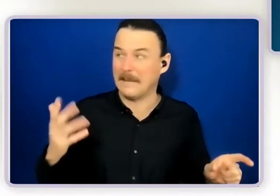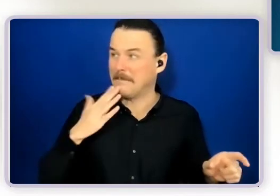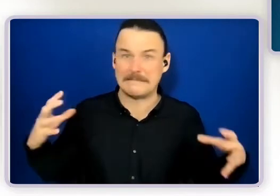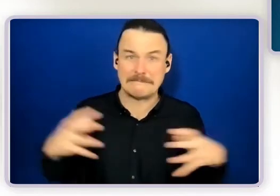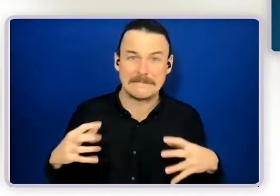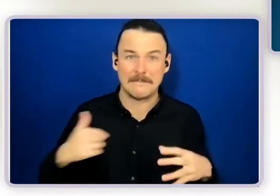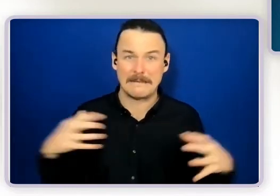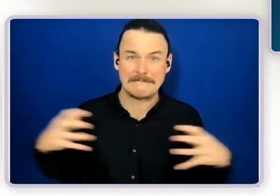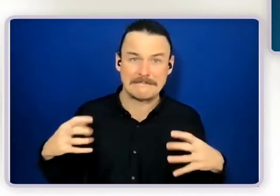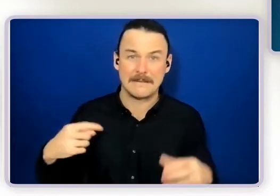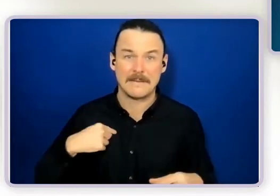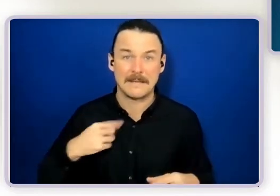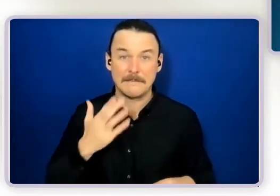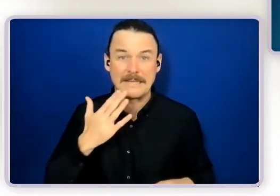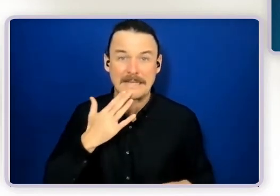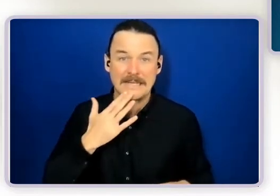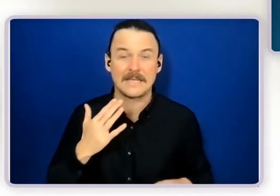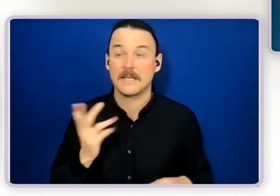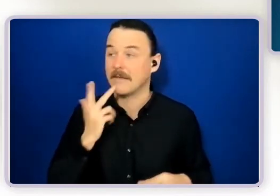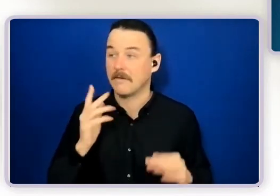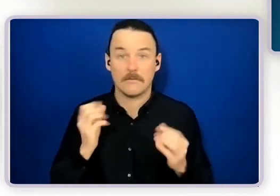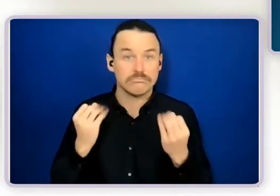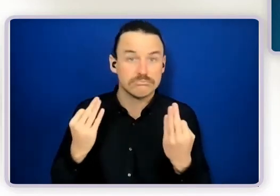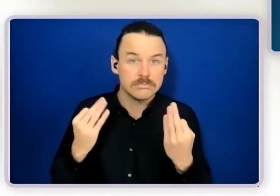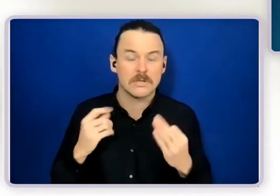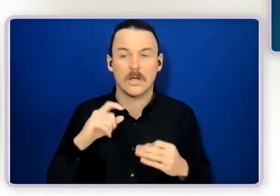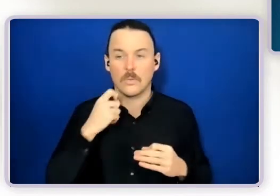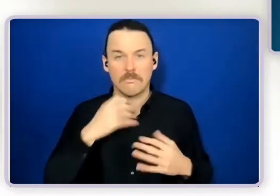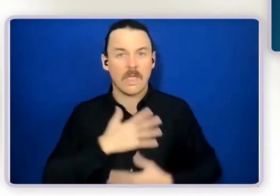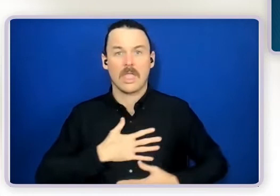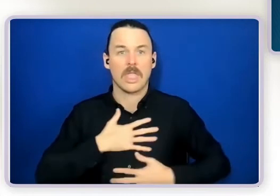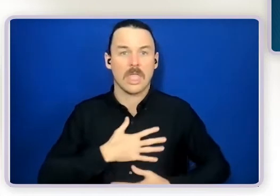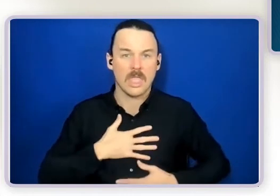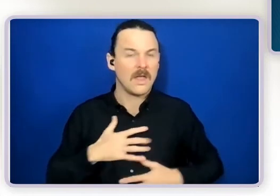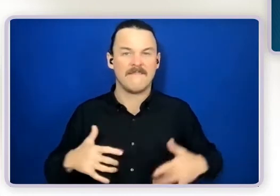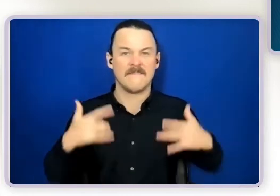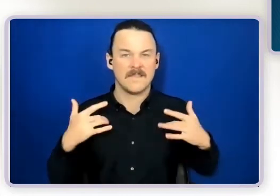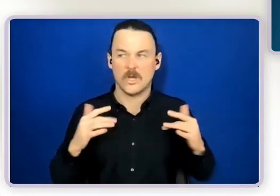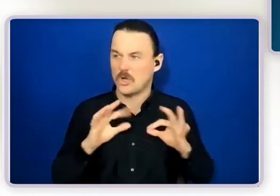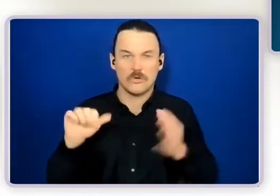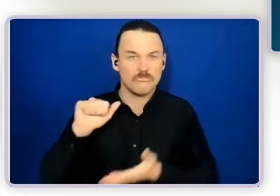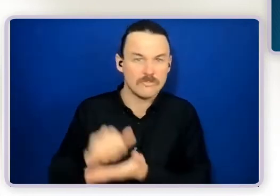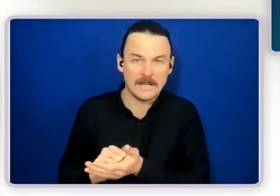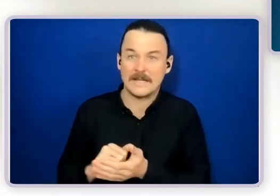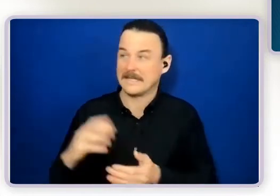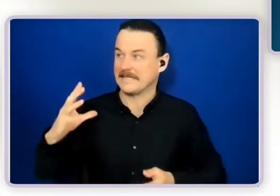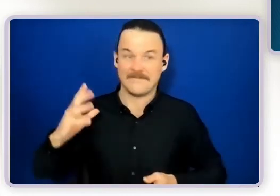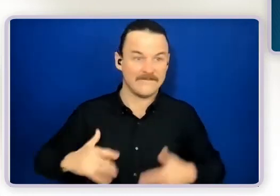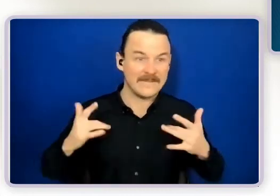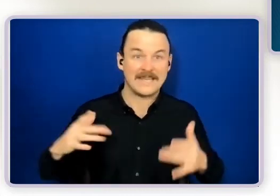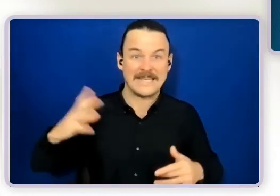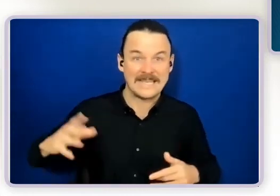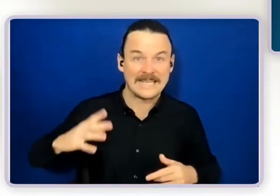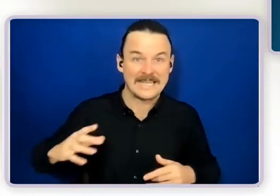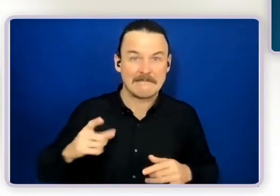get in the habit of being restrained constantly, it might end up being something reassuring